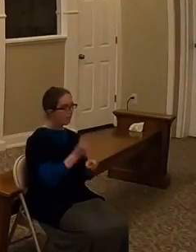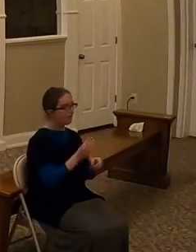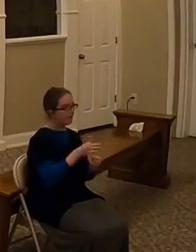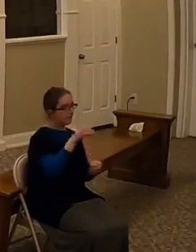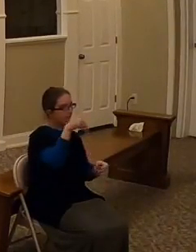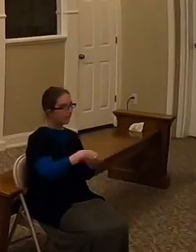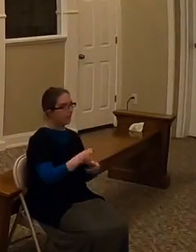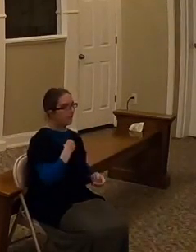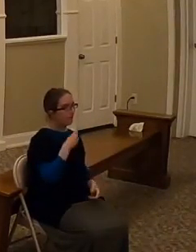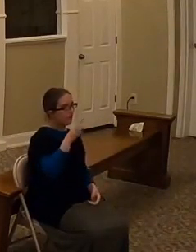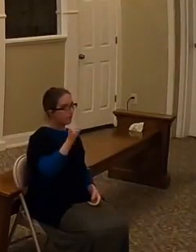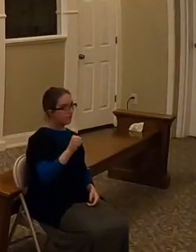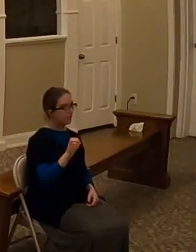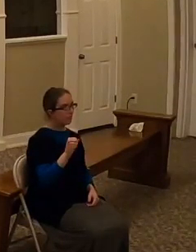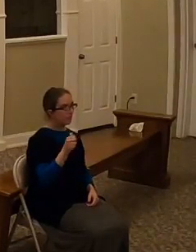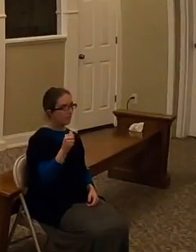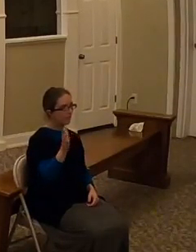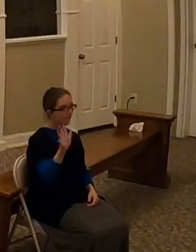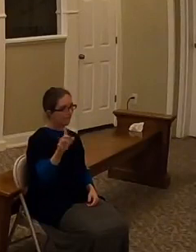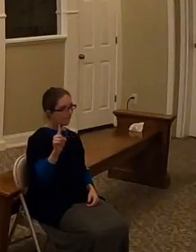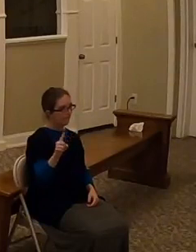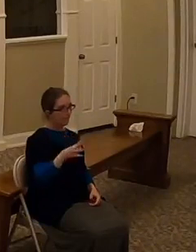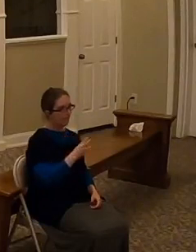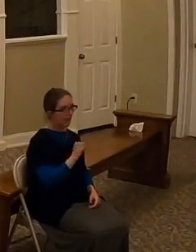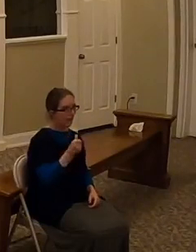me. Psalm 51 and 10.